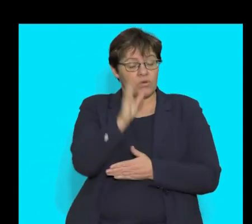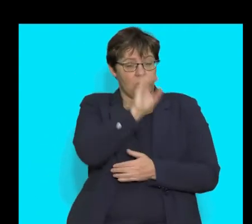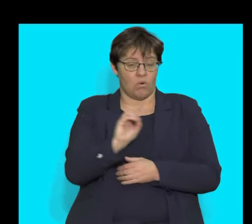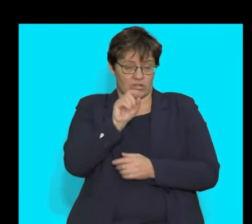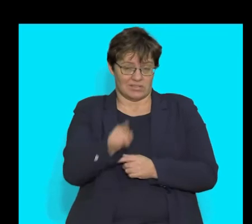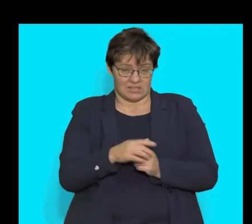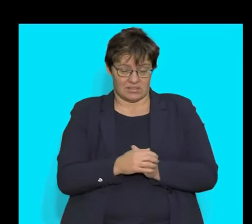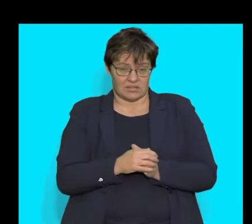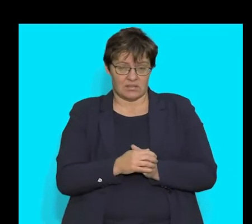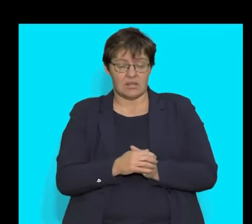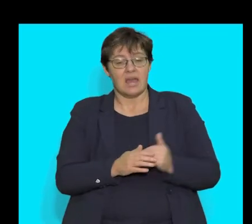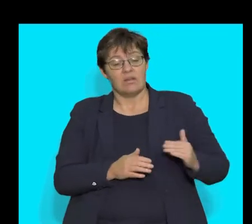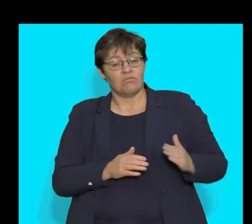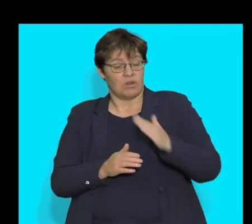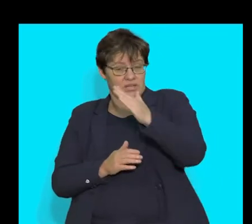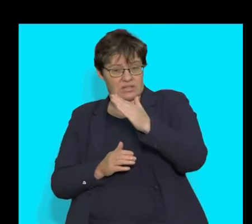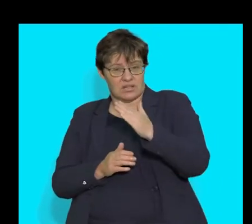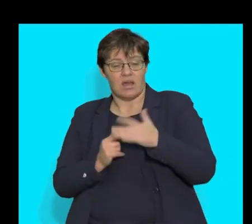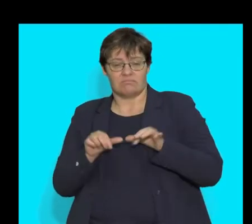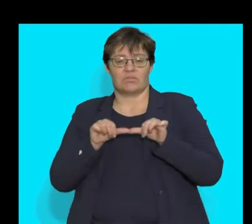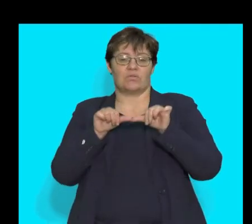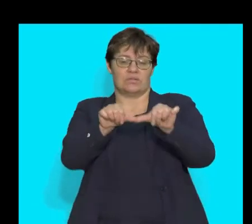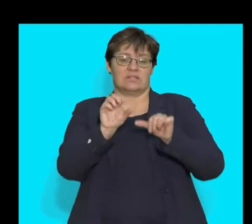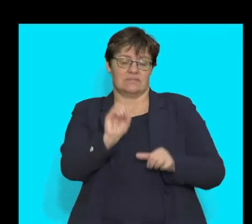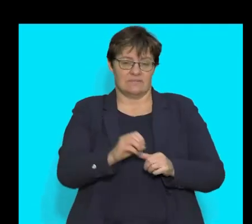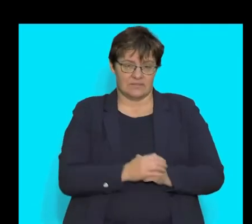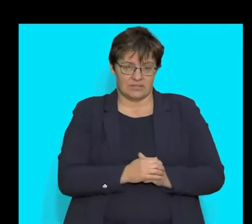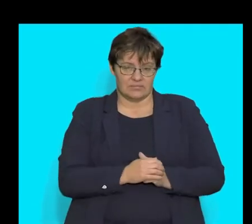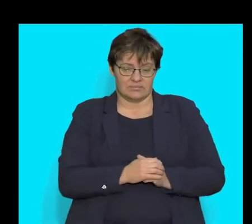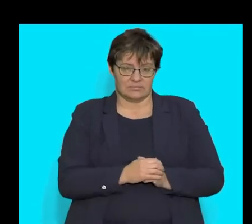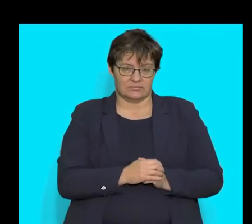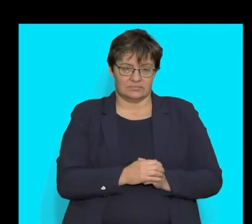origin, and the gradient here is a constant.